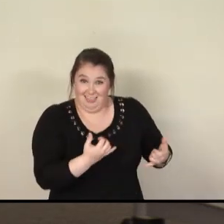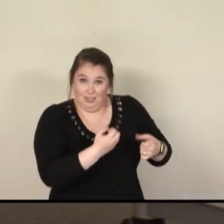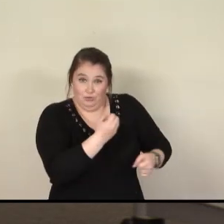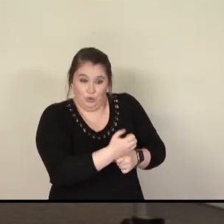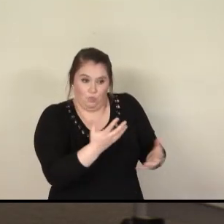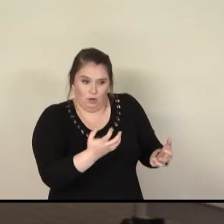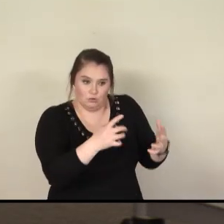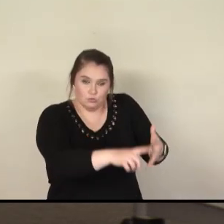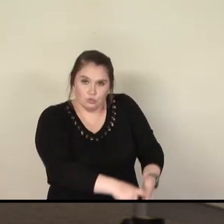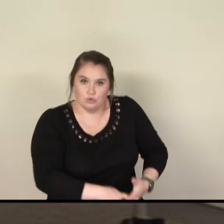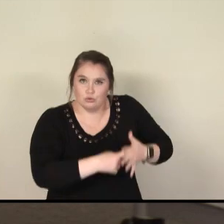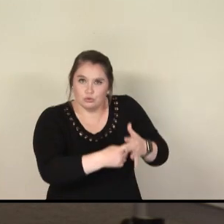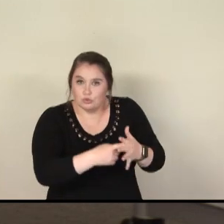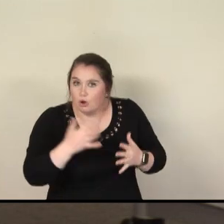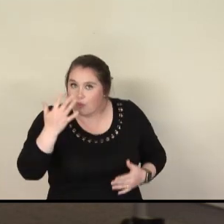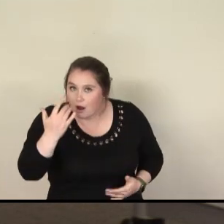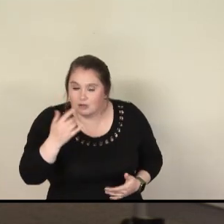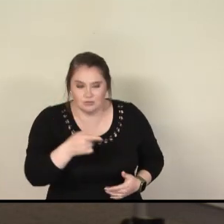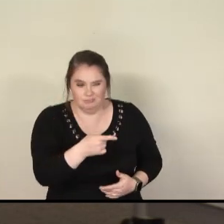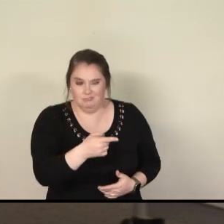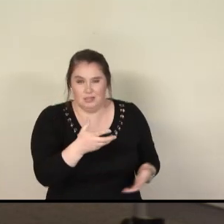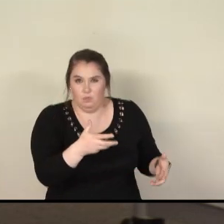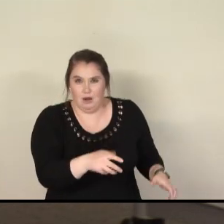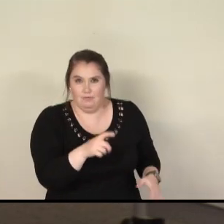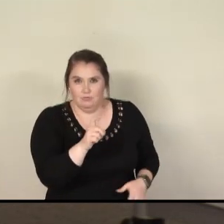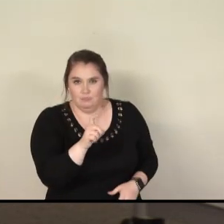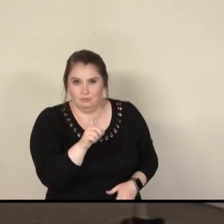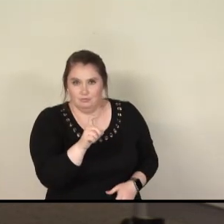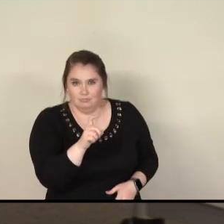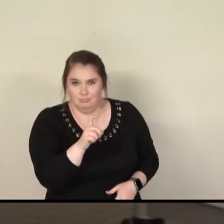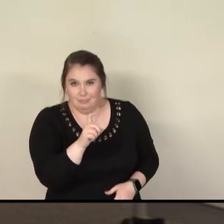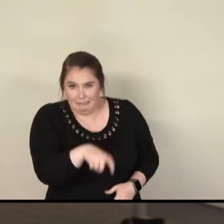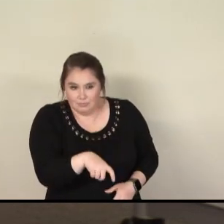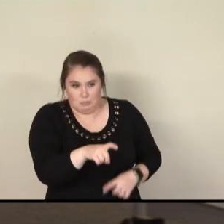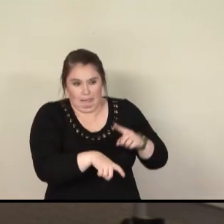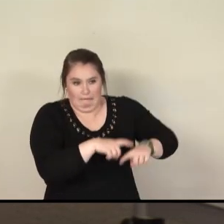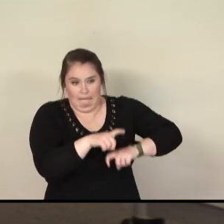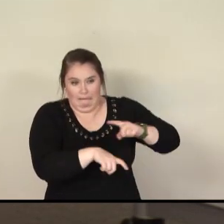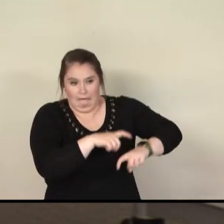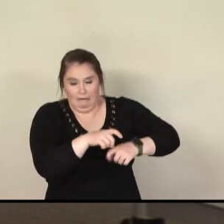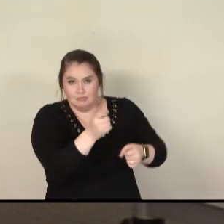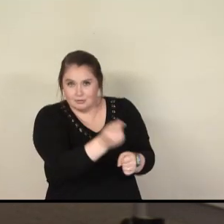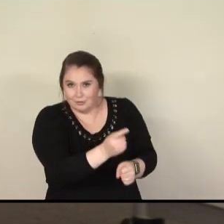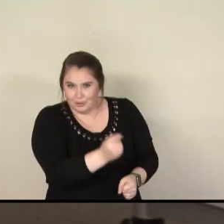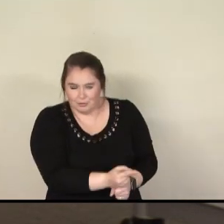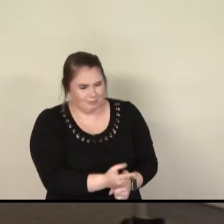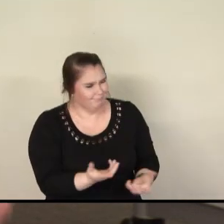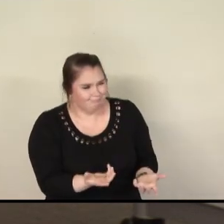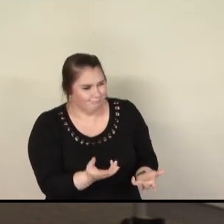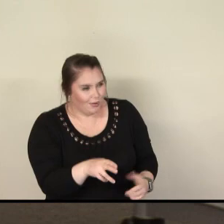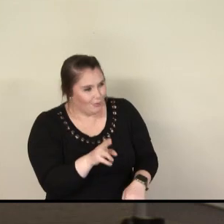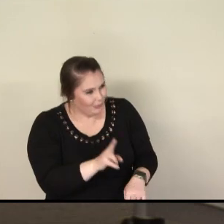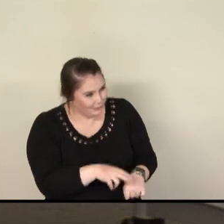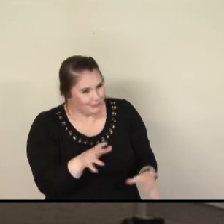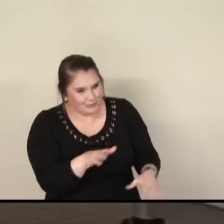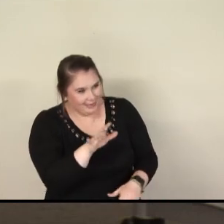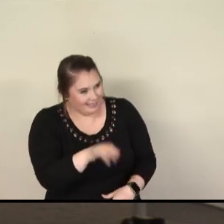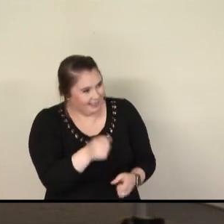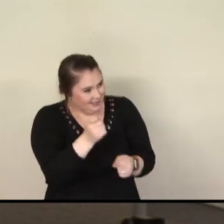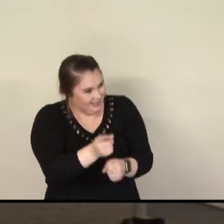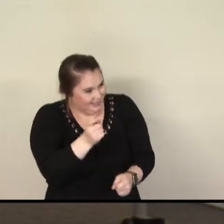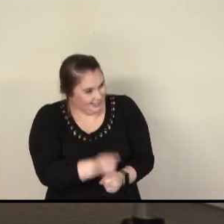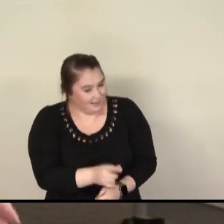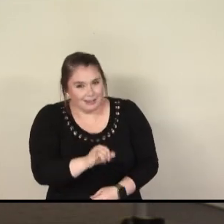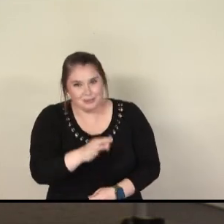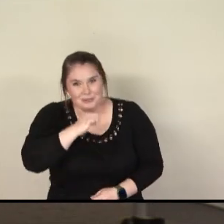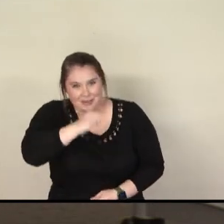year because she didn't want to have to do that every year. And I'm like, but of course you do that every year. That's why you get in that position if you